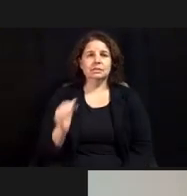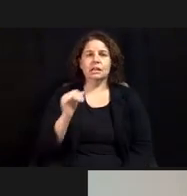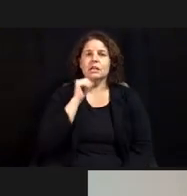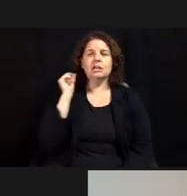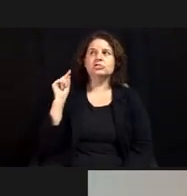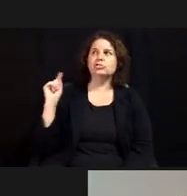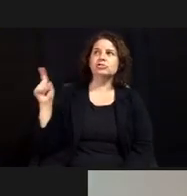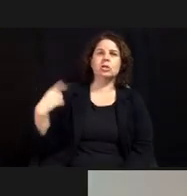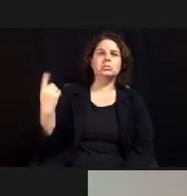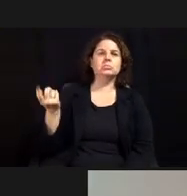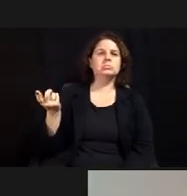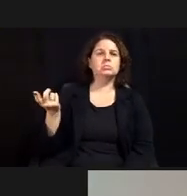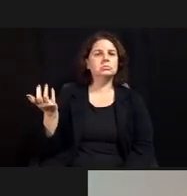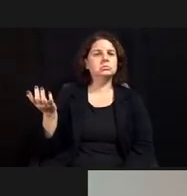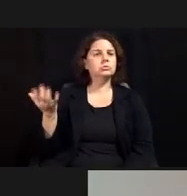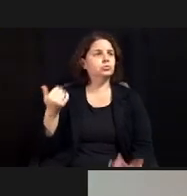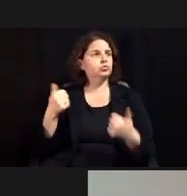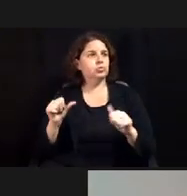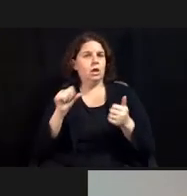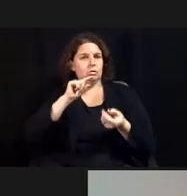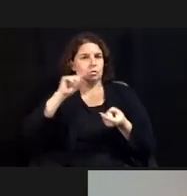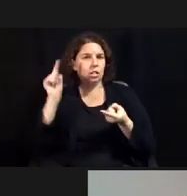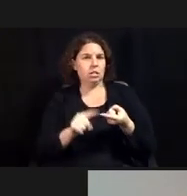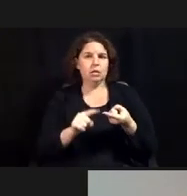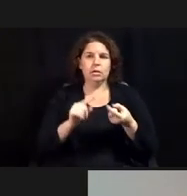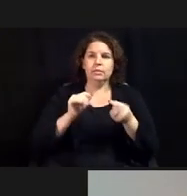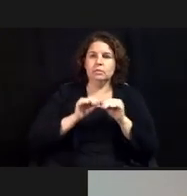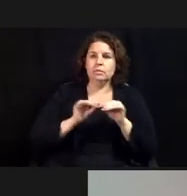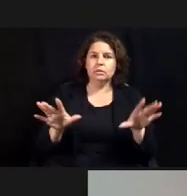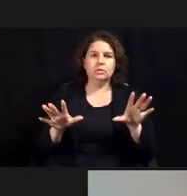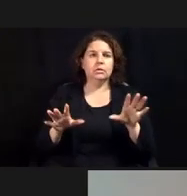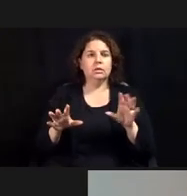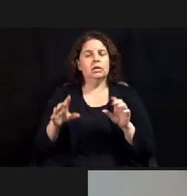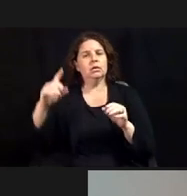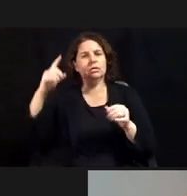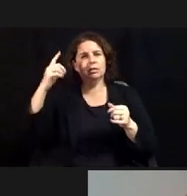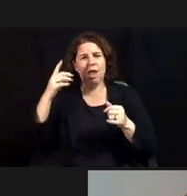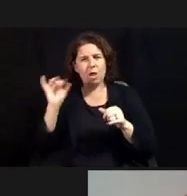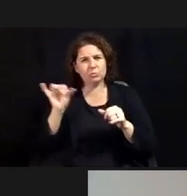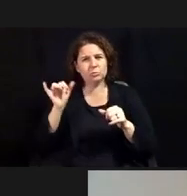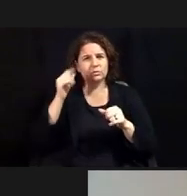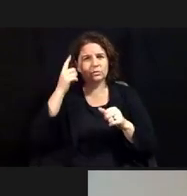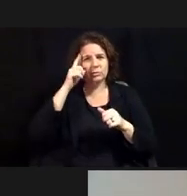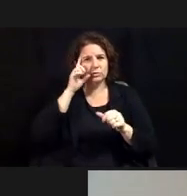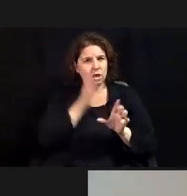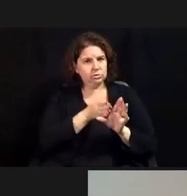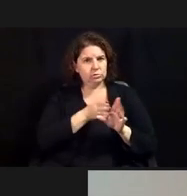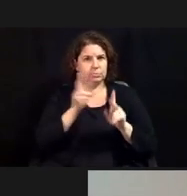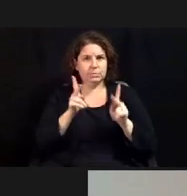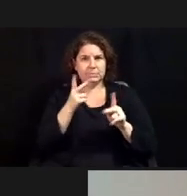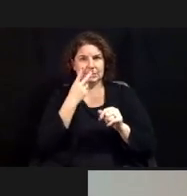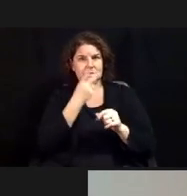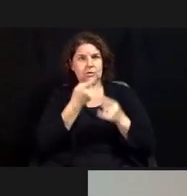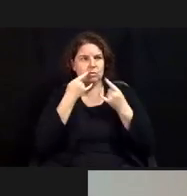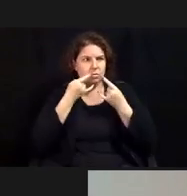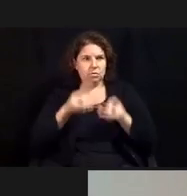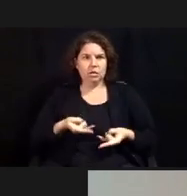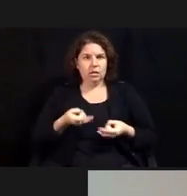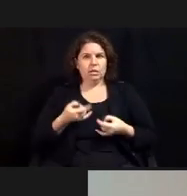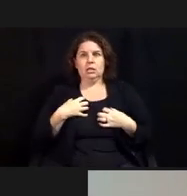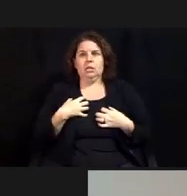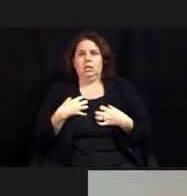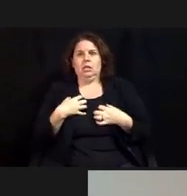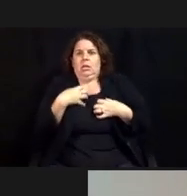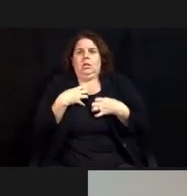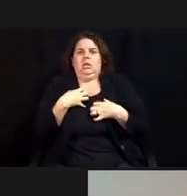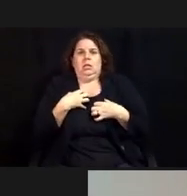to keep the virus at bay, but psychologically, when other people see you without a mask, it creates some trepidation and some